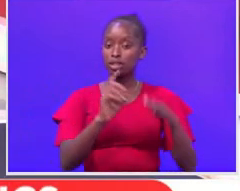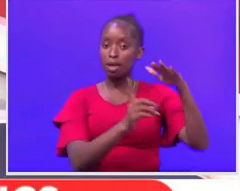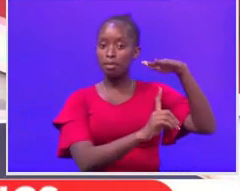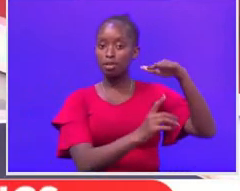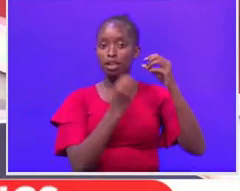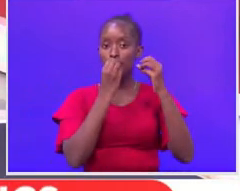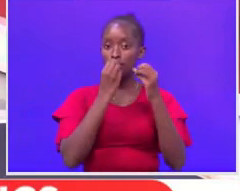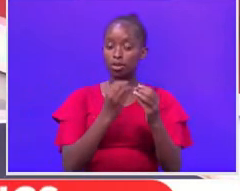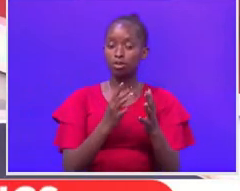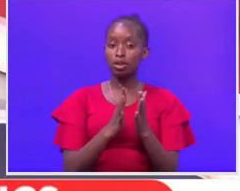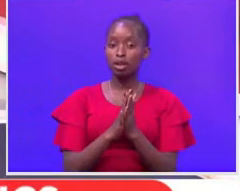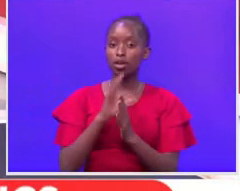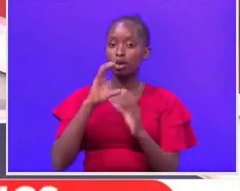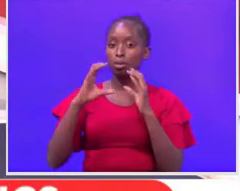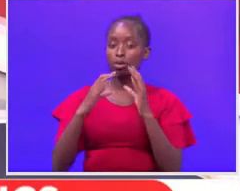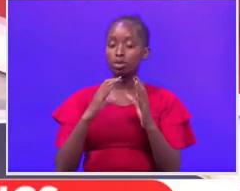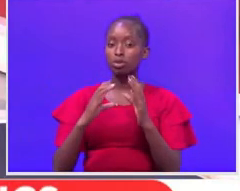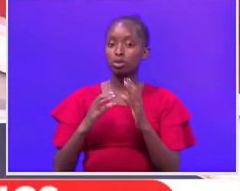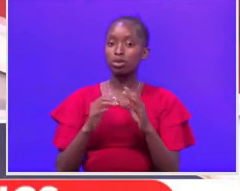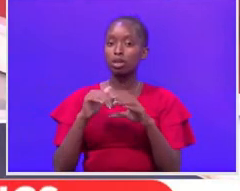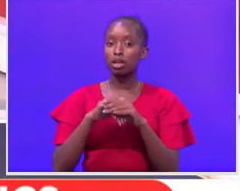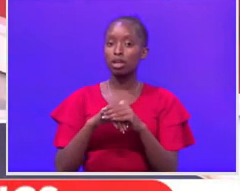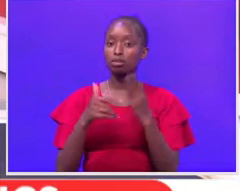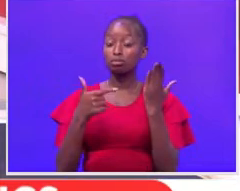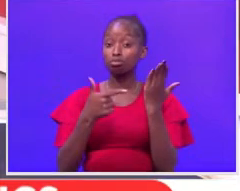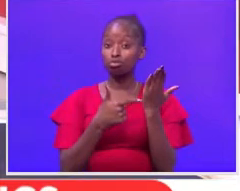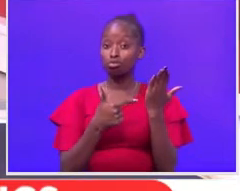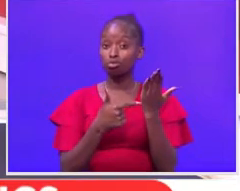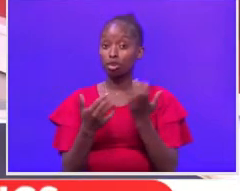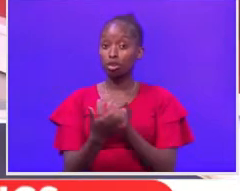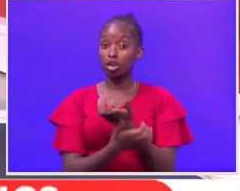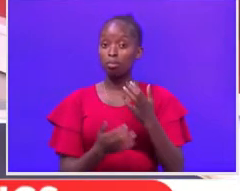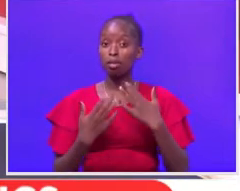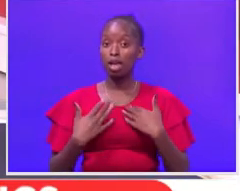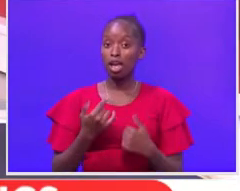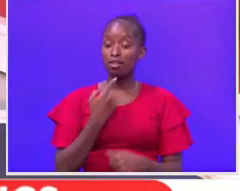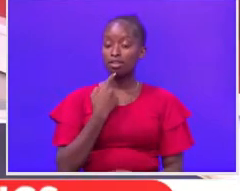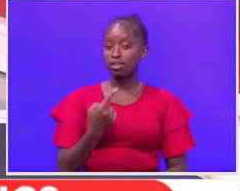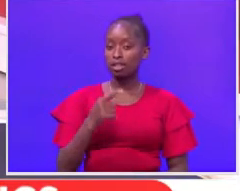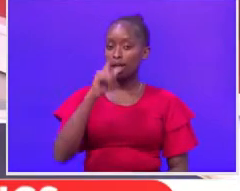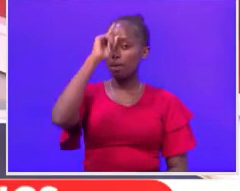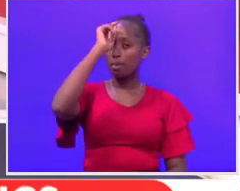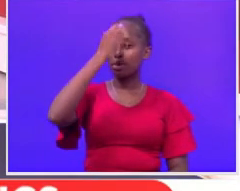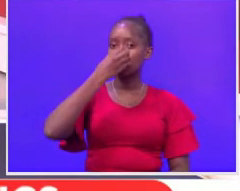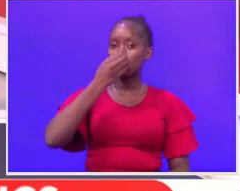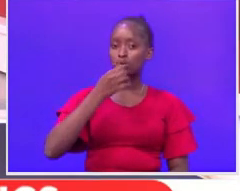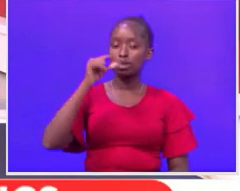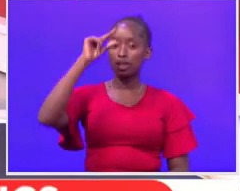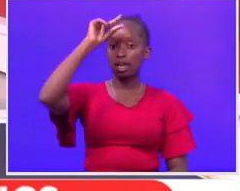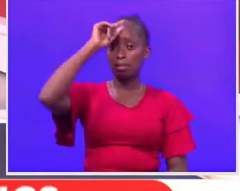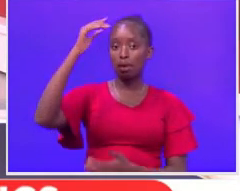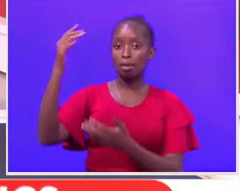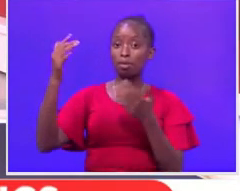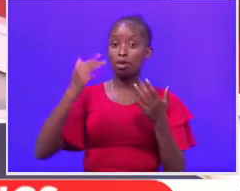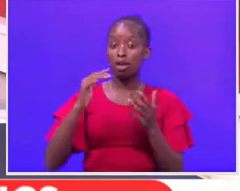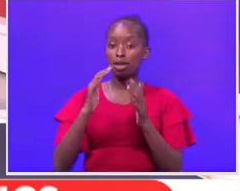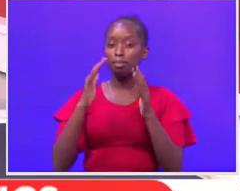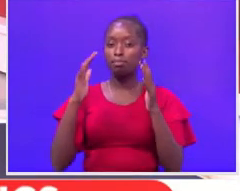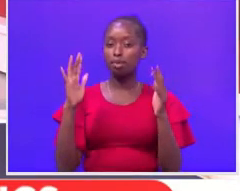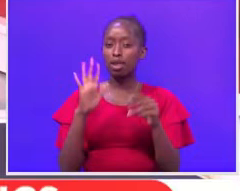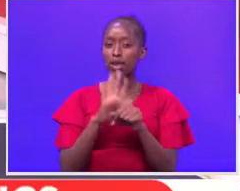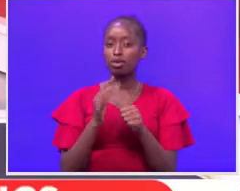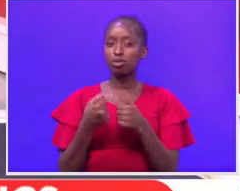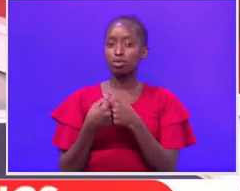Information, Communications and the Digital Economy, Eliud Owalo, has reiterated that President William Ruto's government will bring significant changes